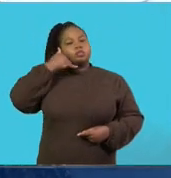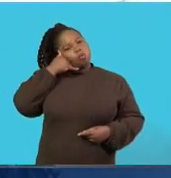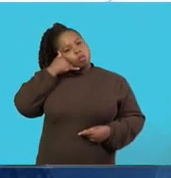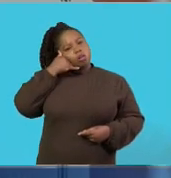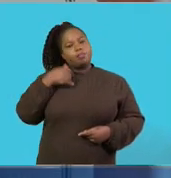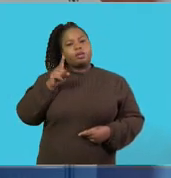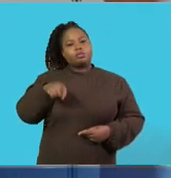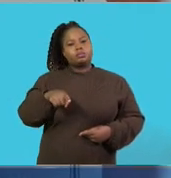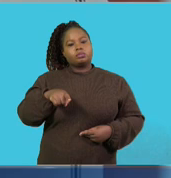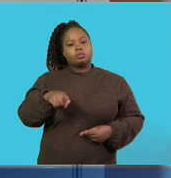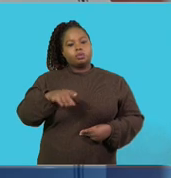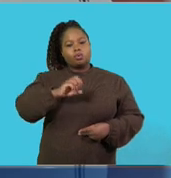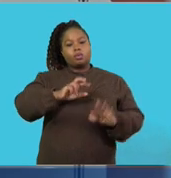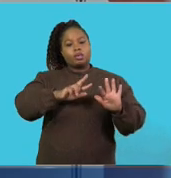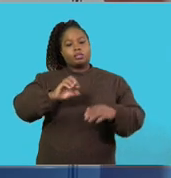nomorong ya bona ya